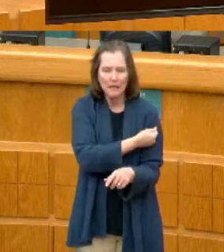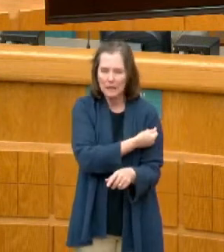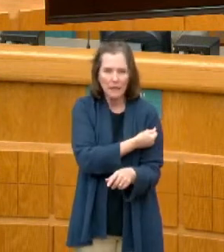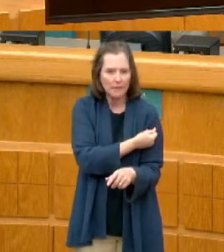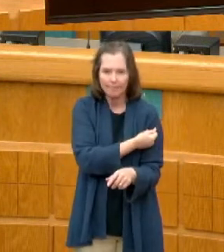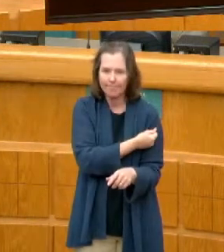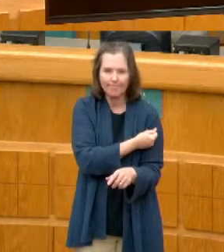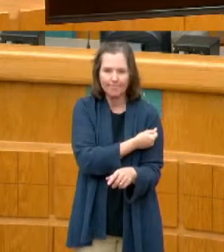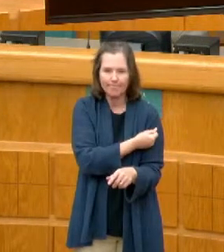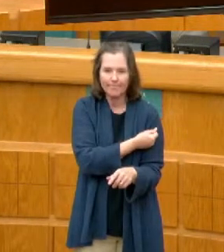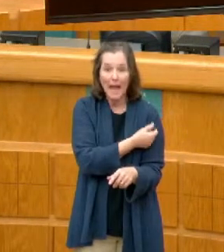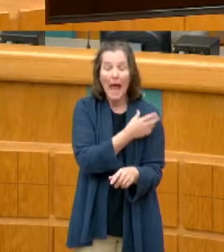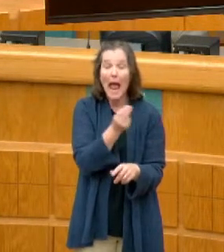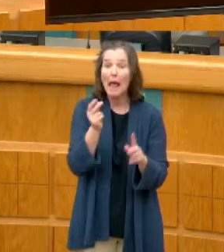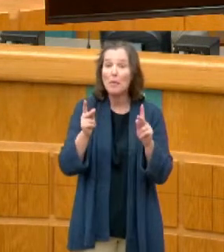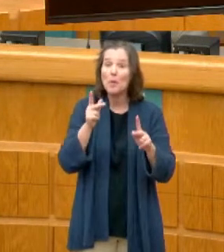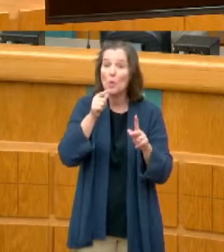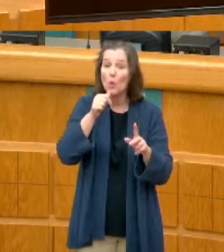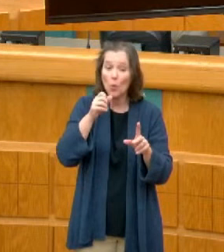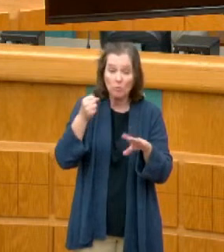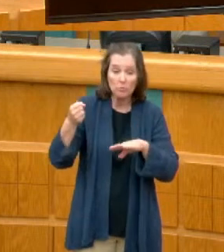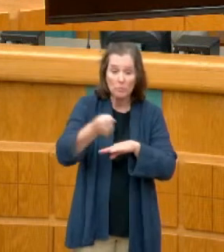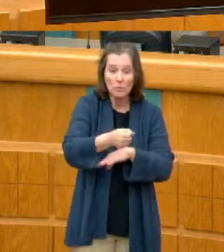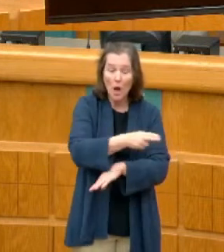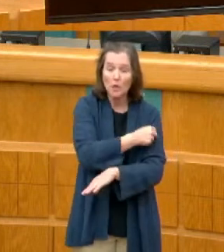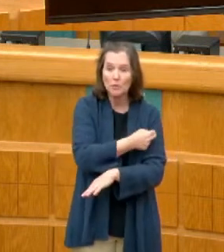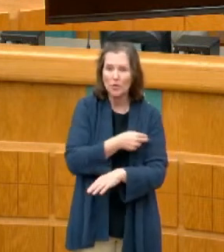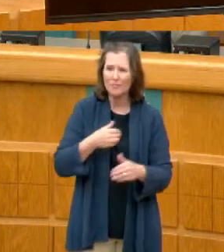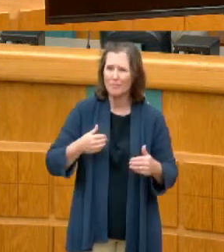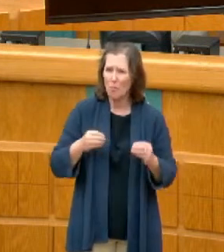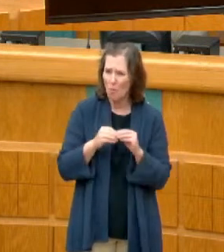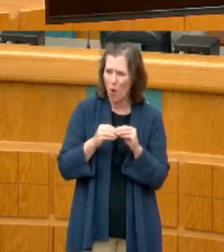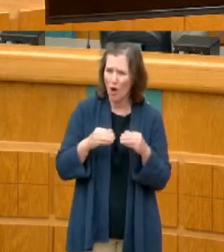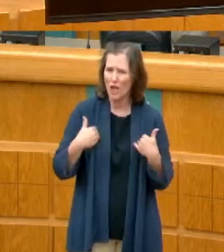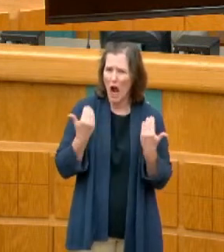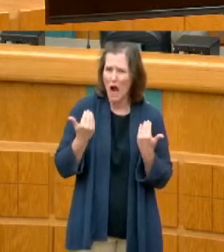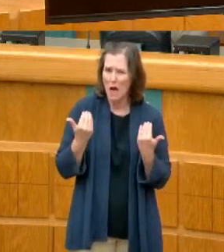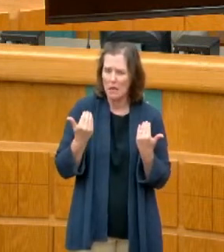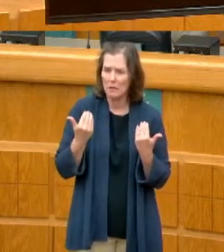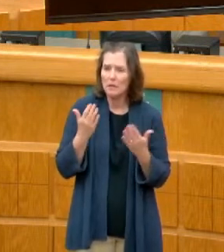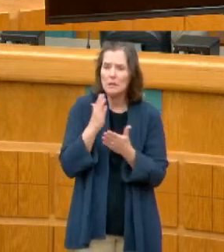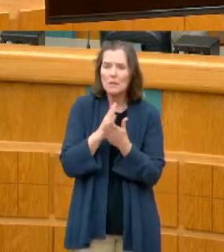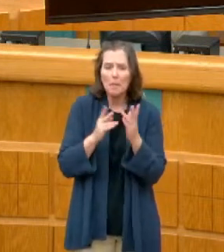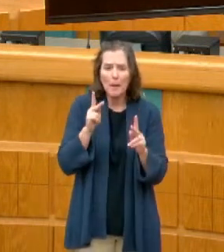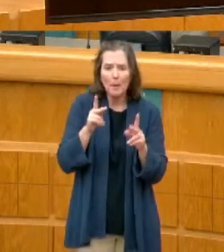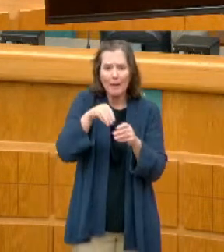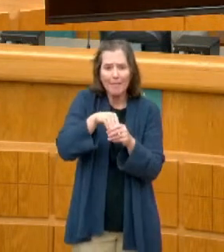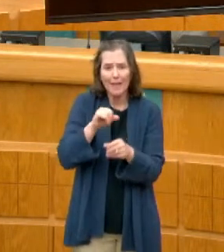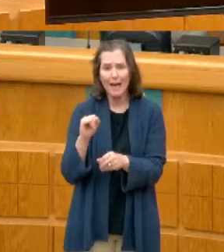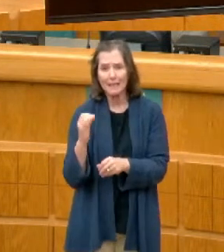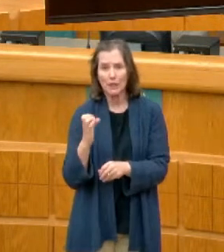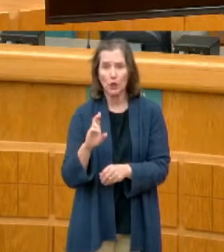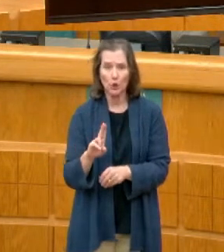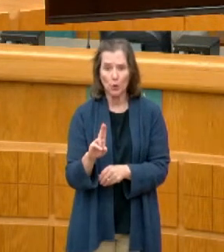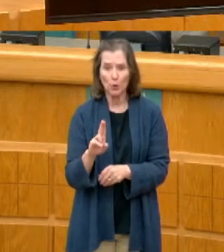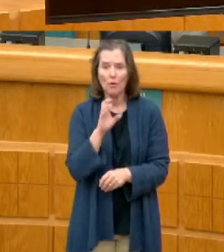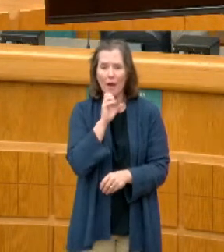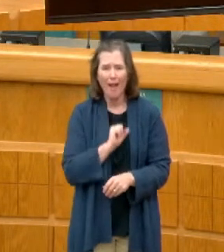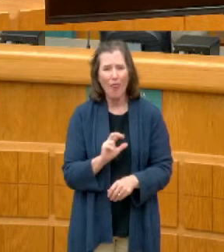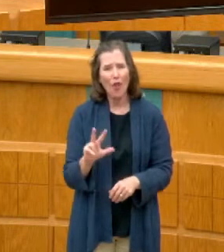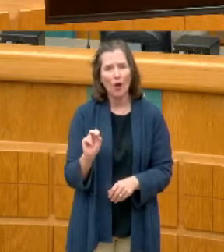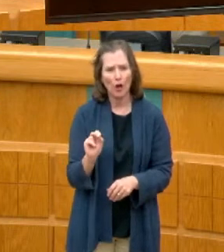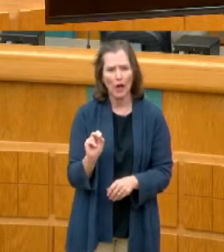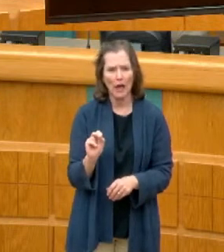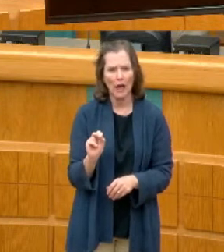and they're much younger. We're seeing in the ICU 30-year-olds. That didn't happen last summer.